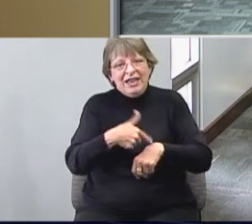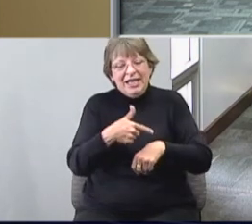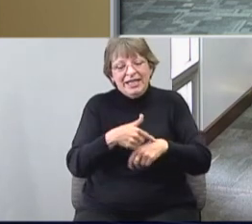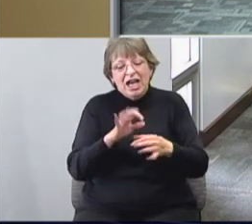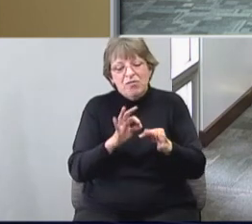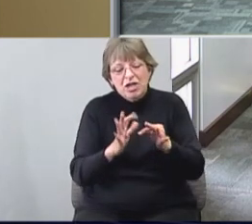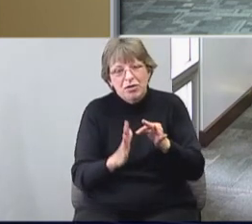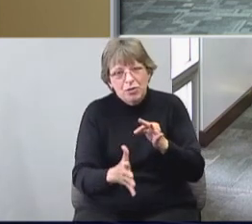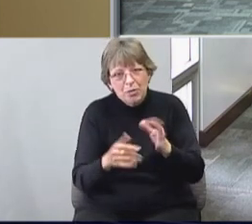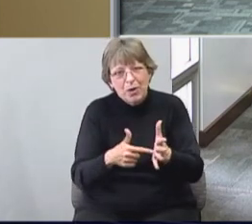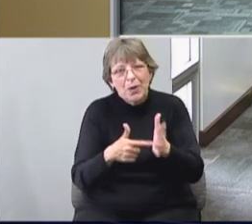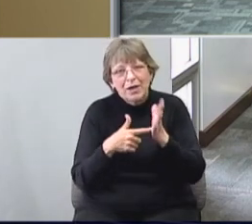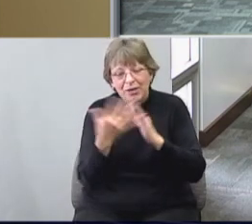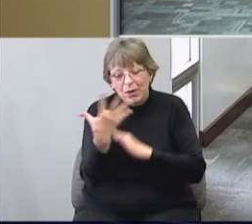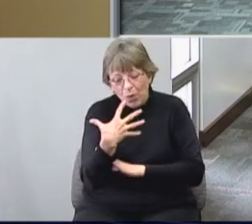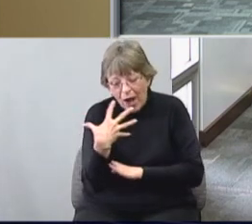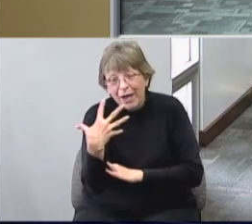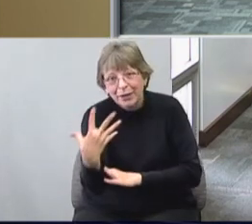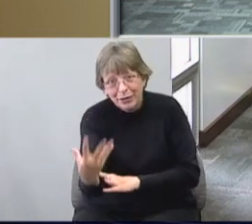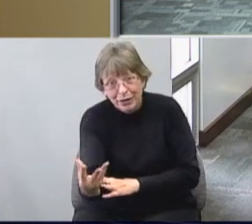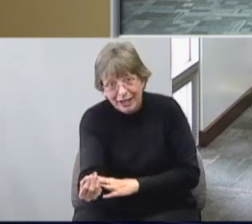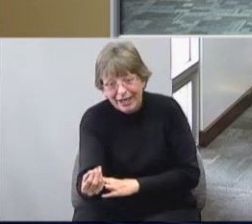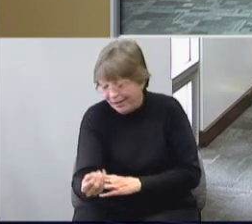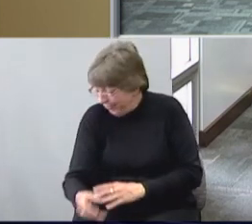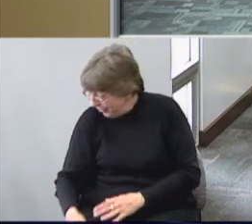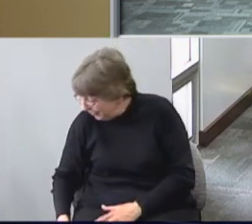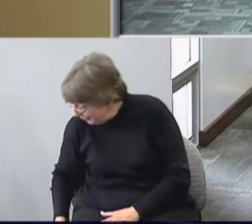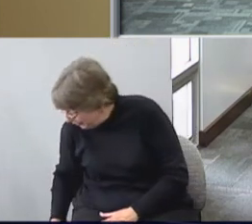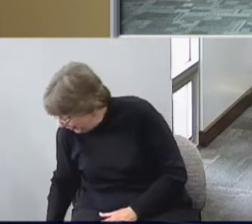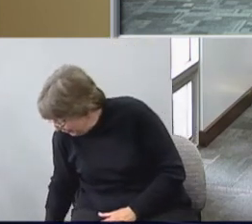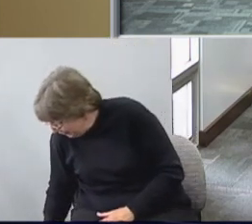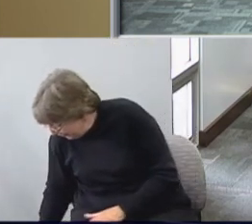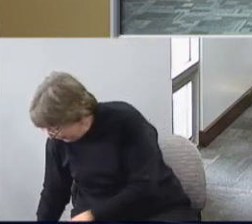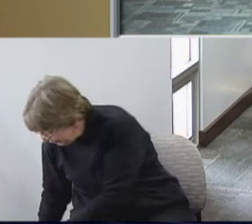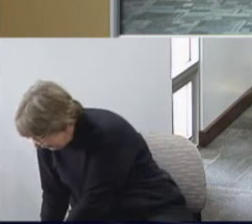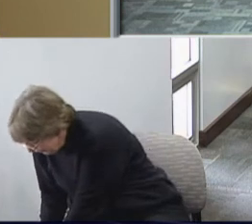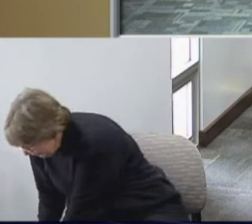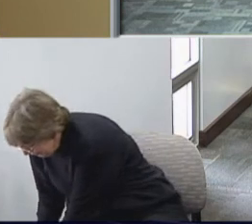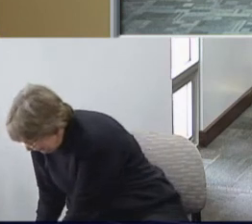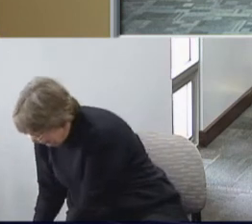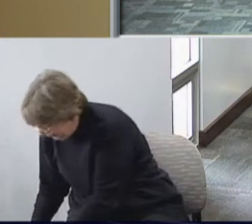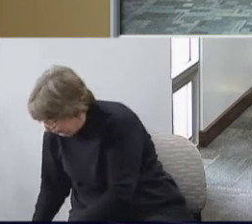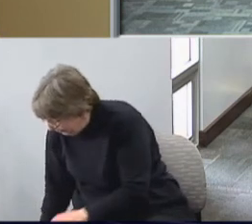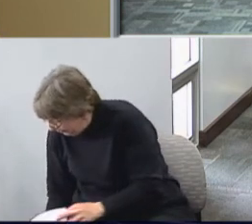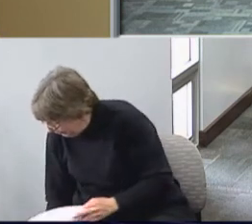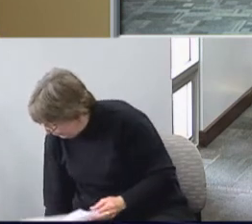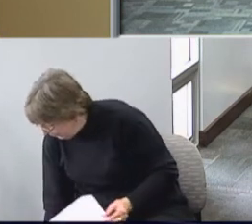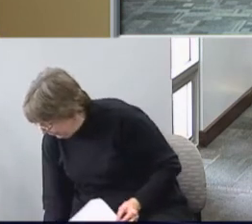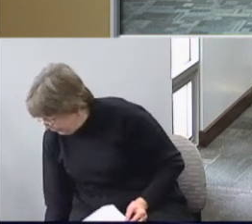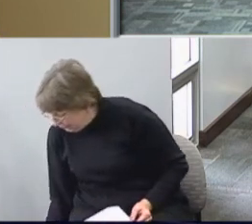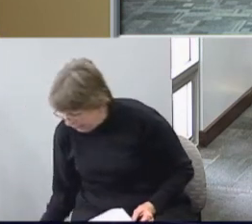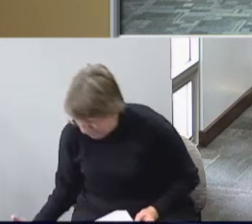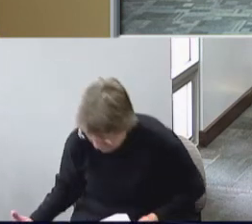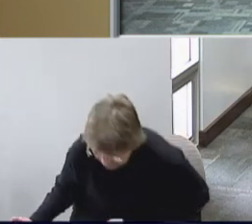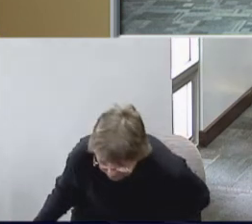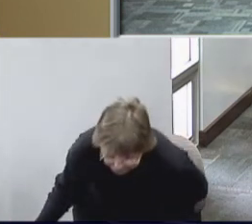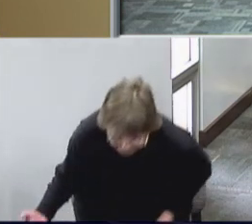I know it's a big challenge, but also I think we're certainly at a crossroads, and I think you know the history of the